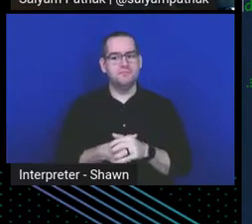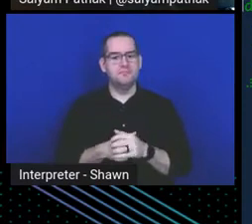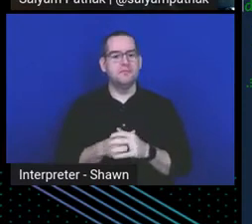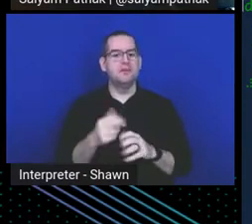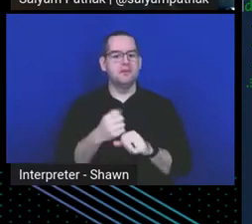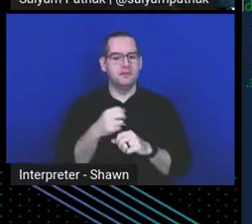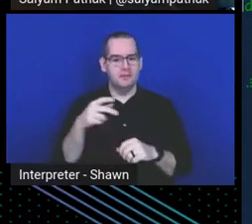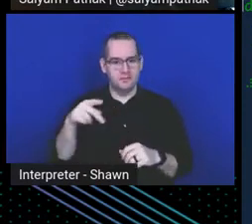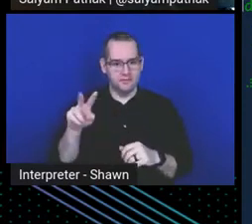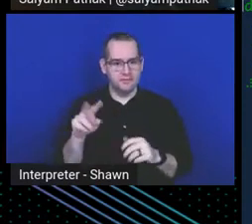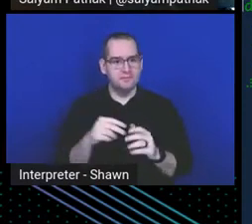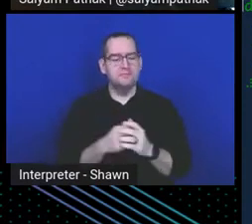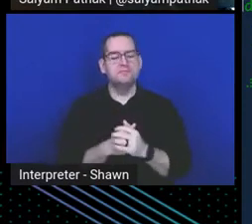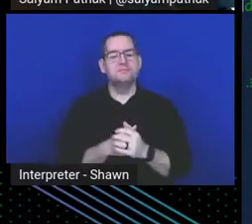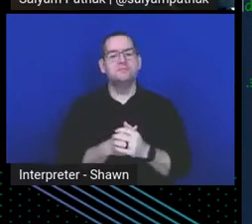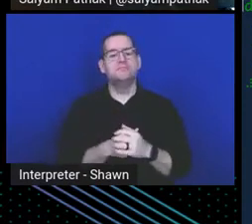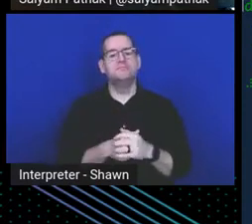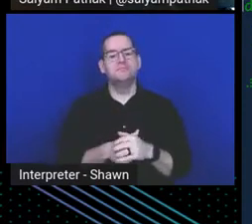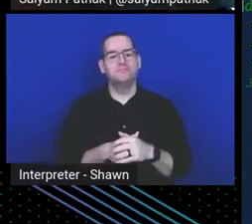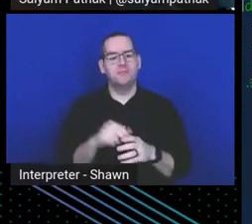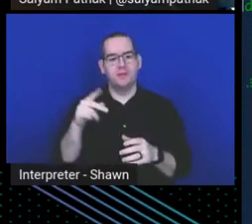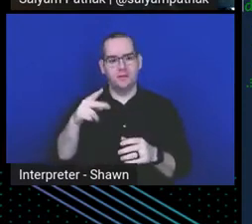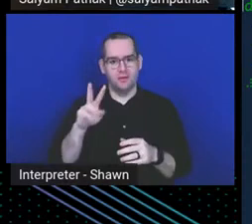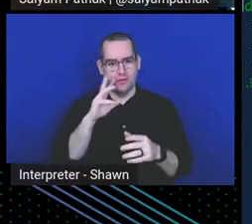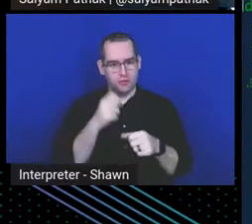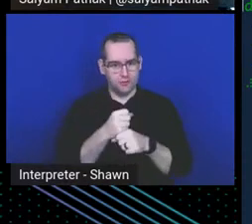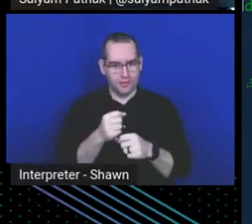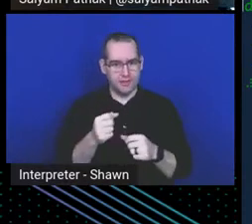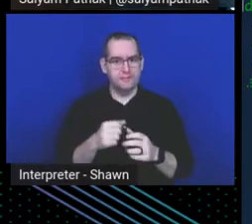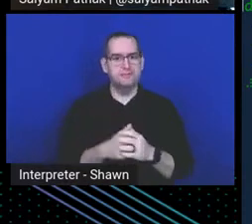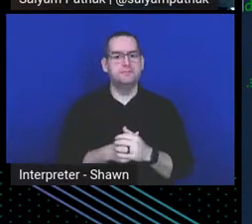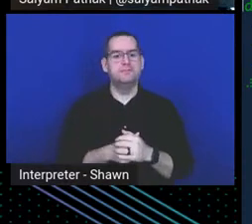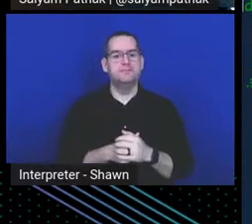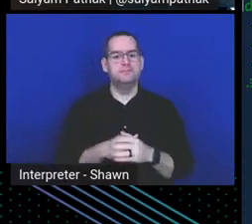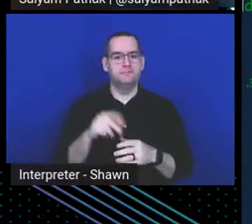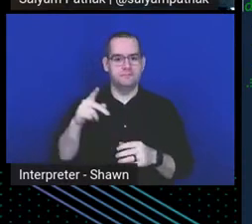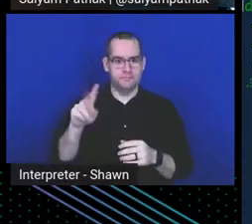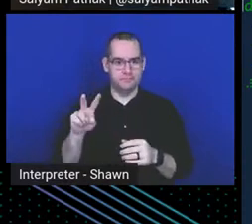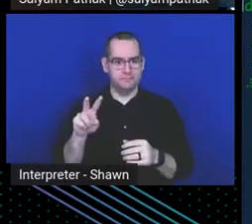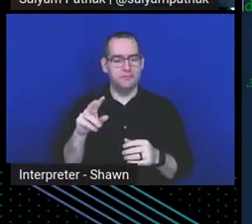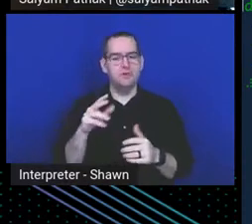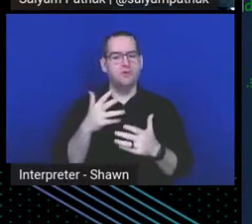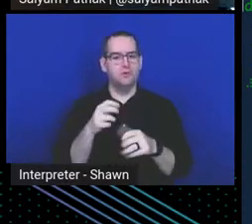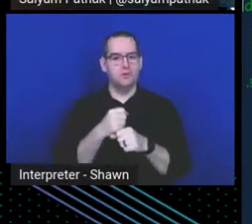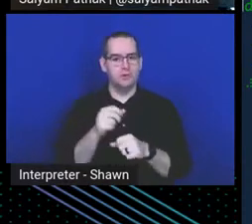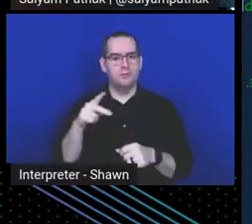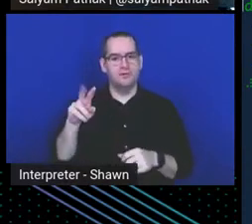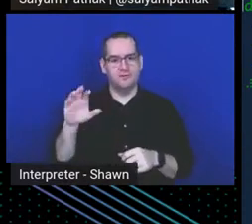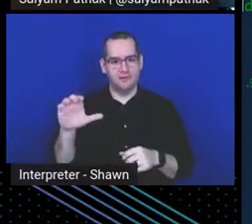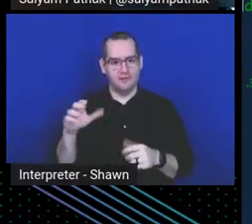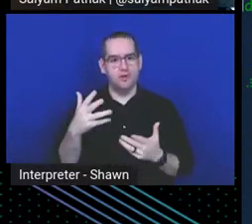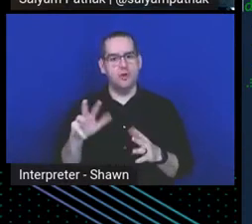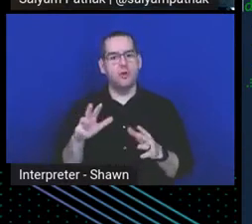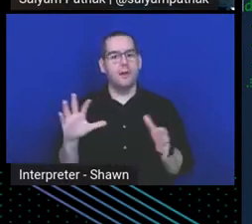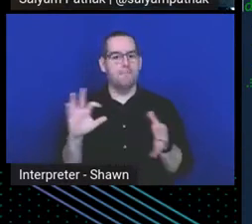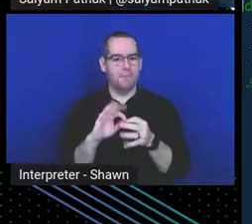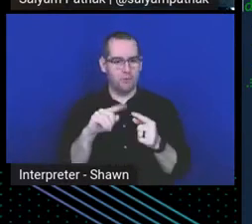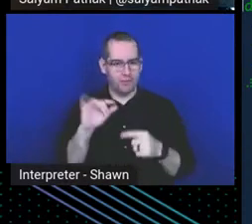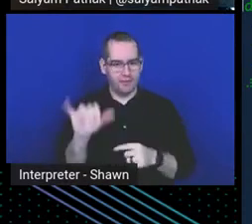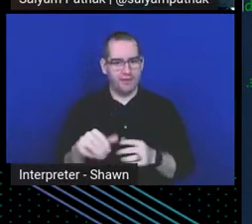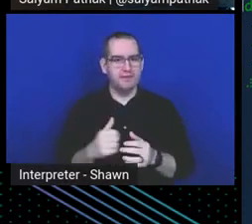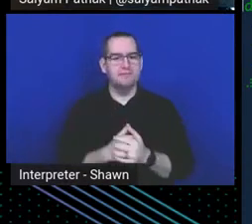pv. Our pv will be getting created. So you have a pv which is already created, pvc, it's already bound to that.